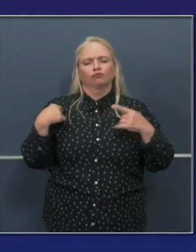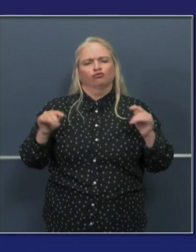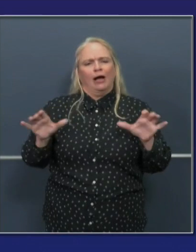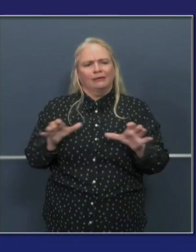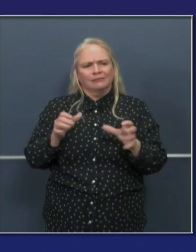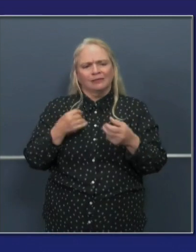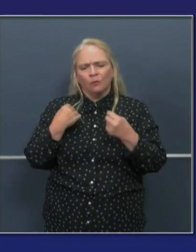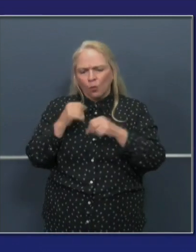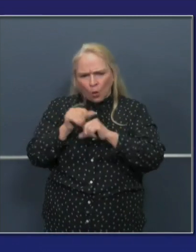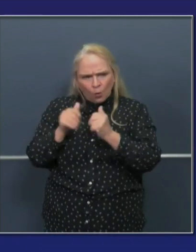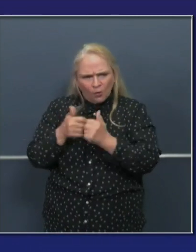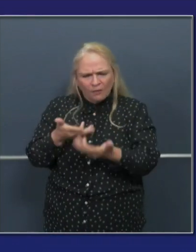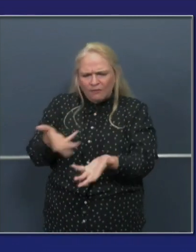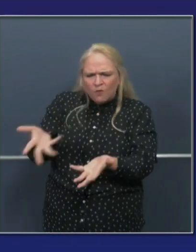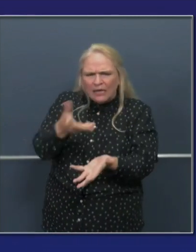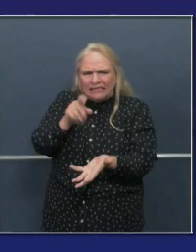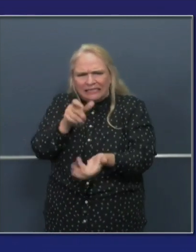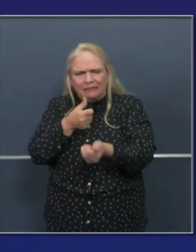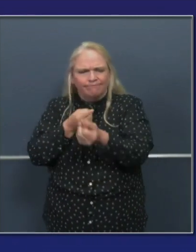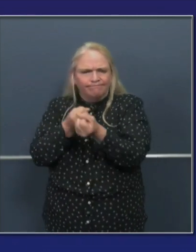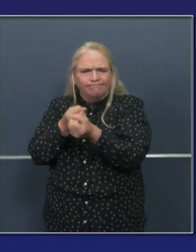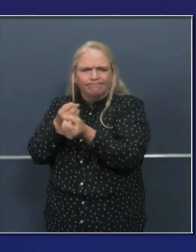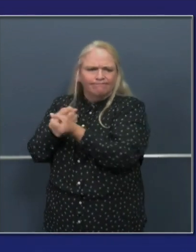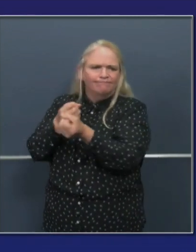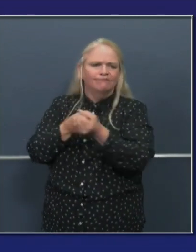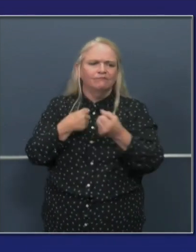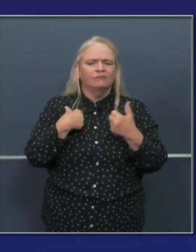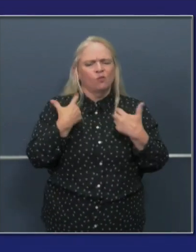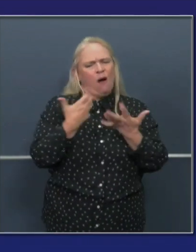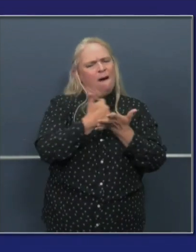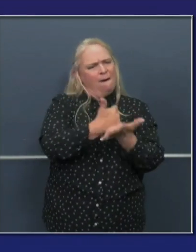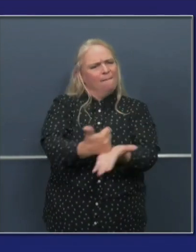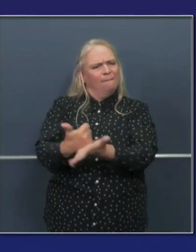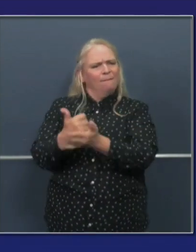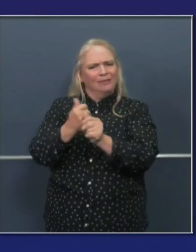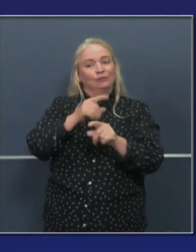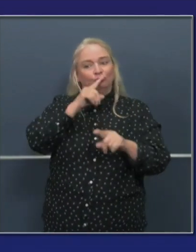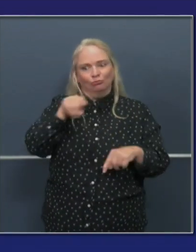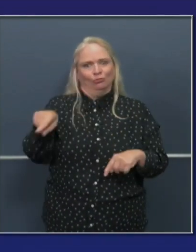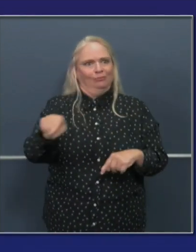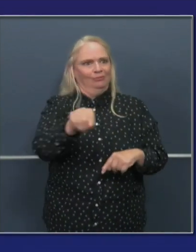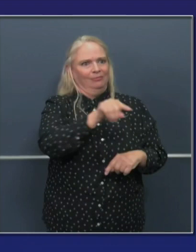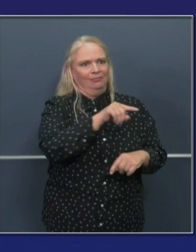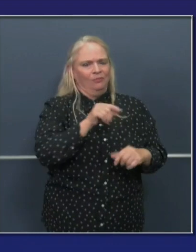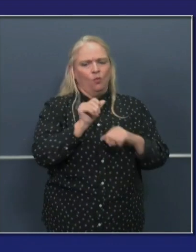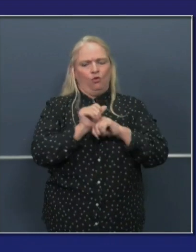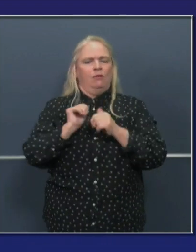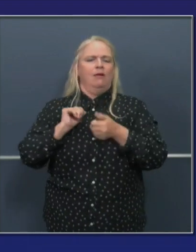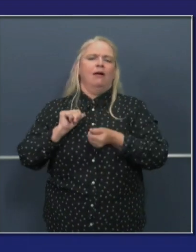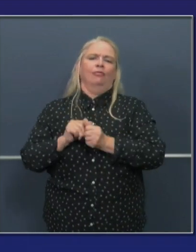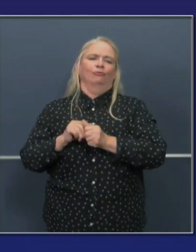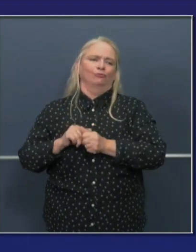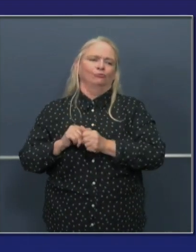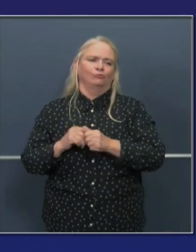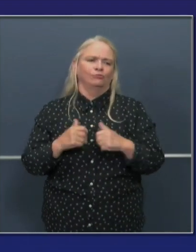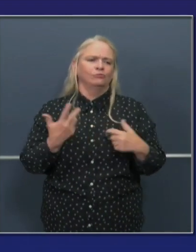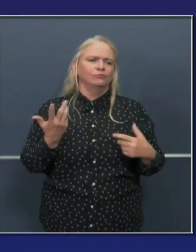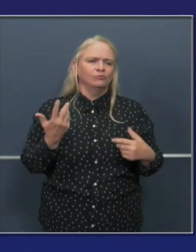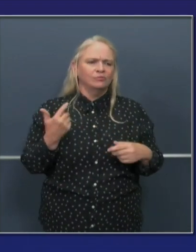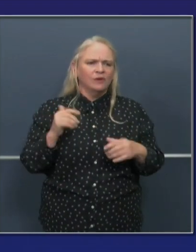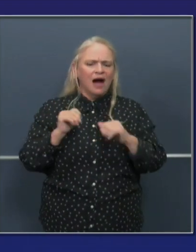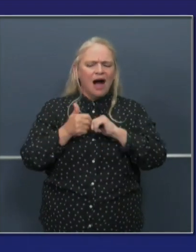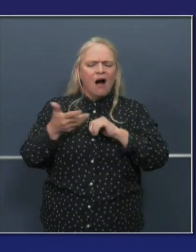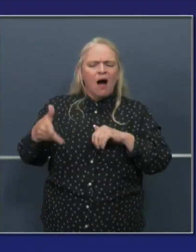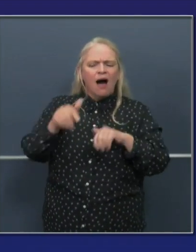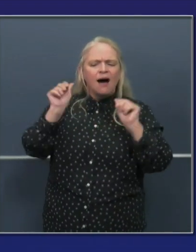with them, have been, and engaging them on making sure that we're all working together on the technical assistance and helping them